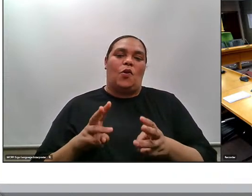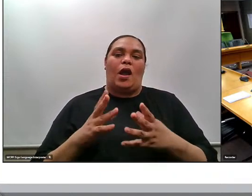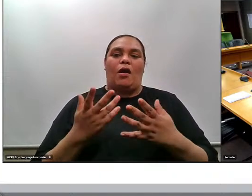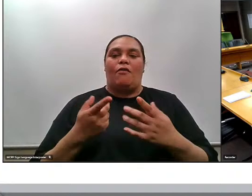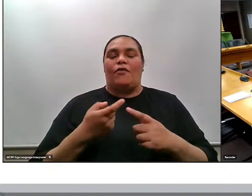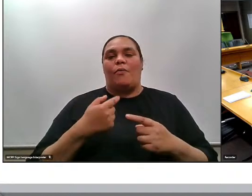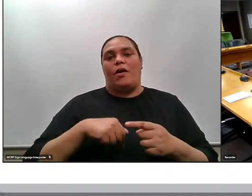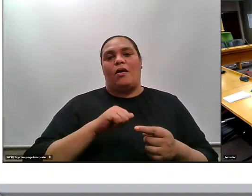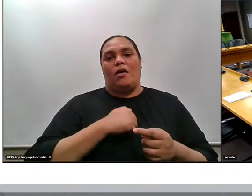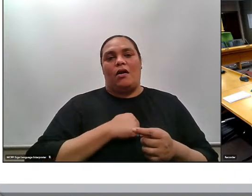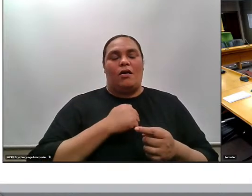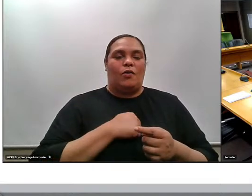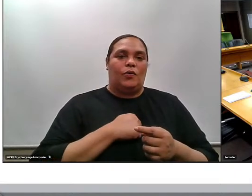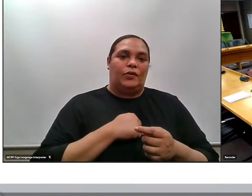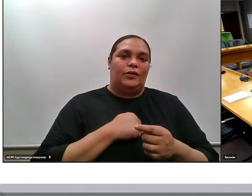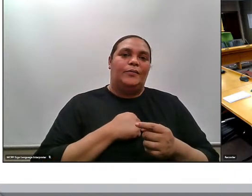our